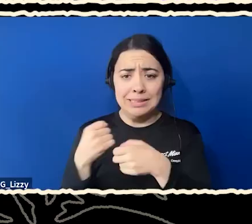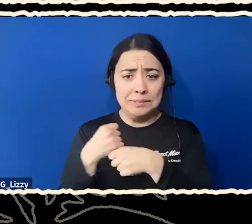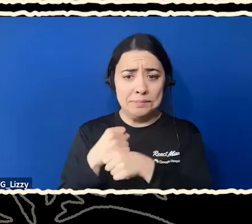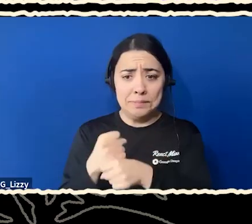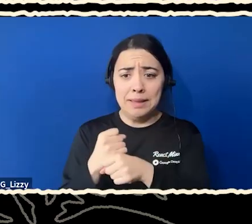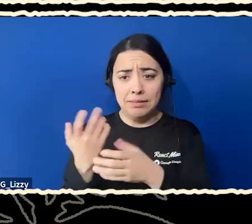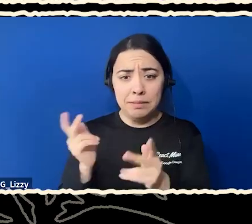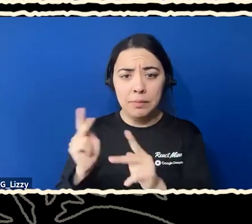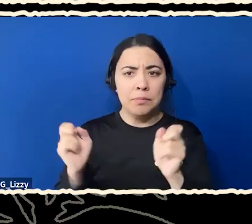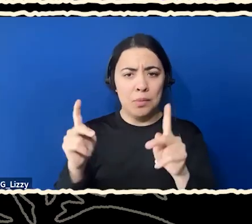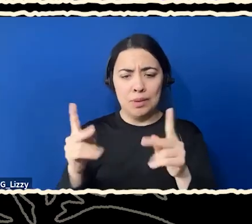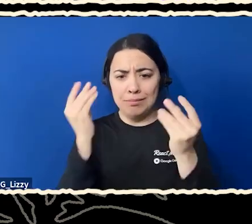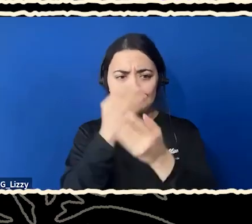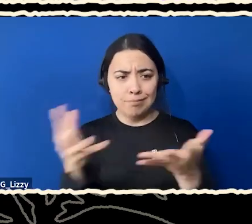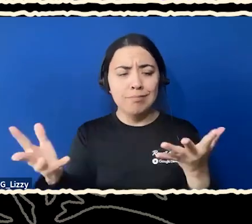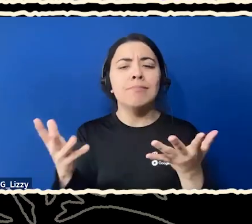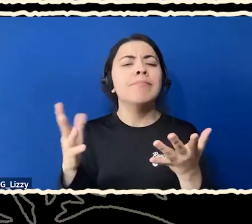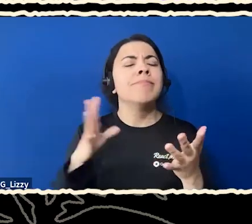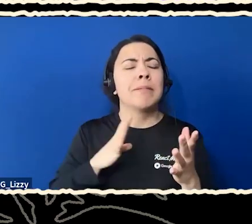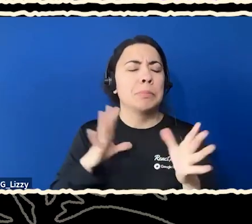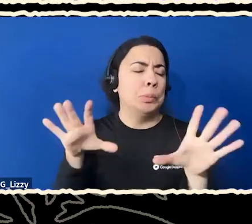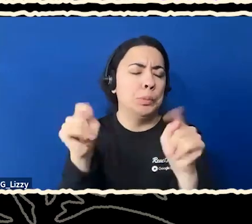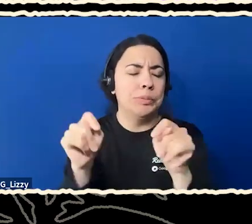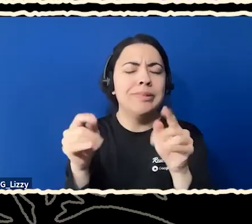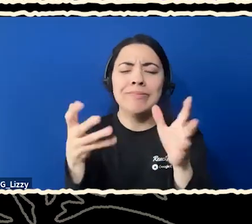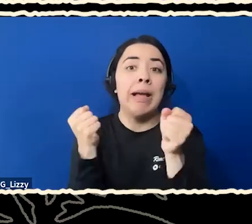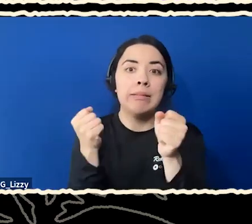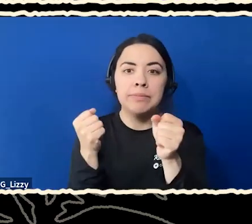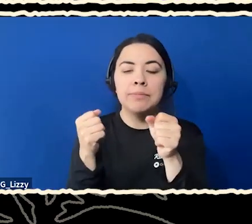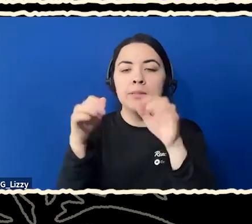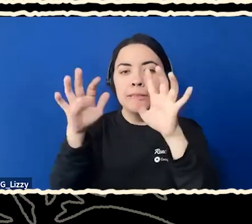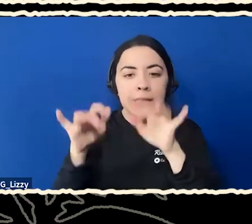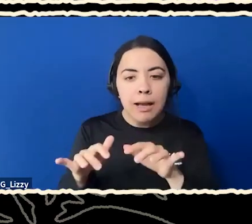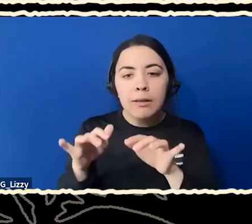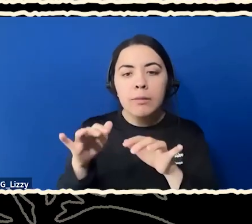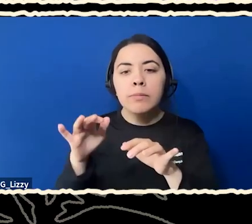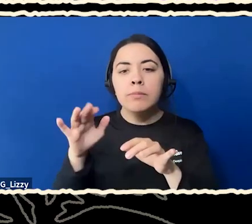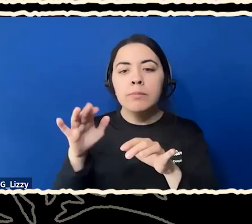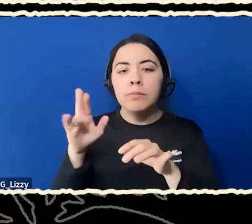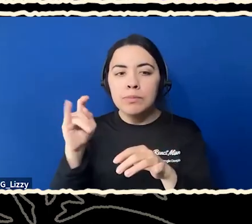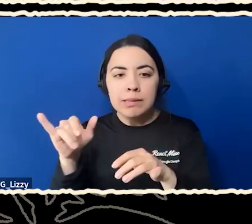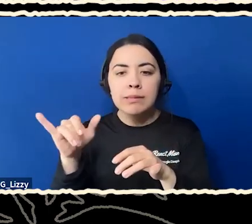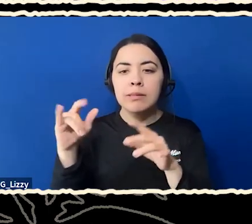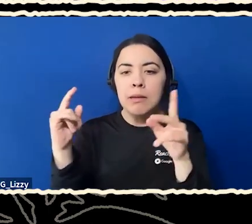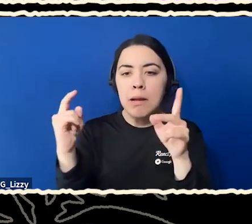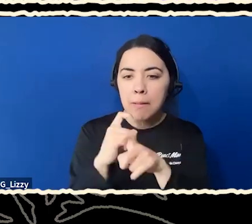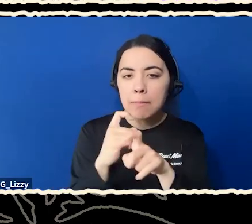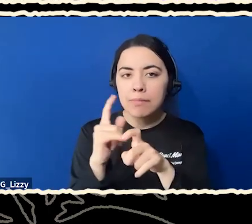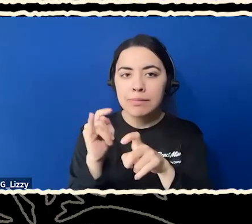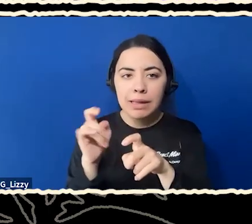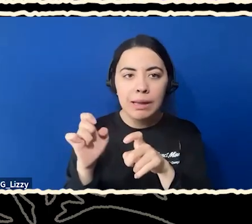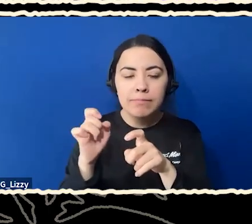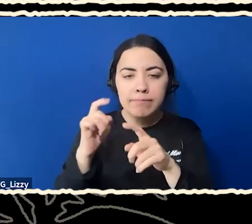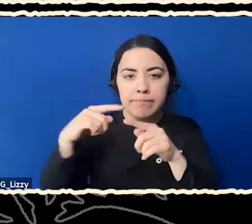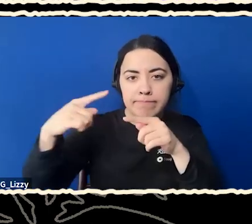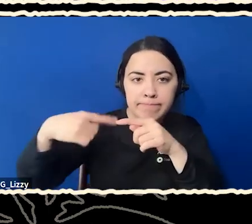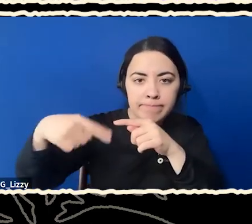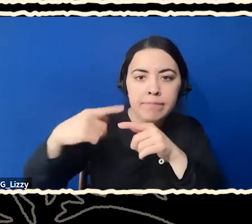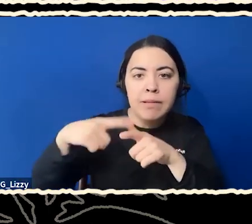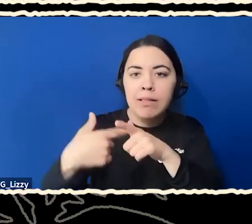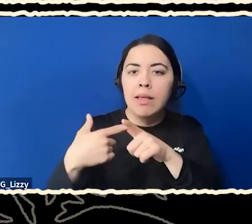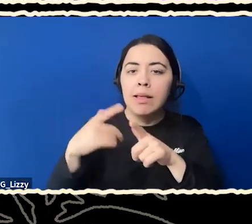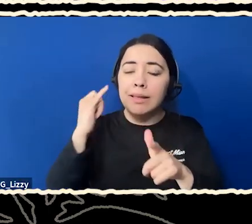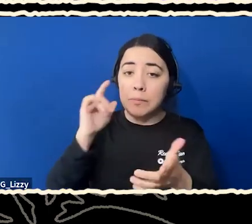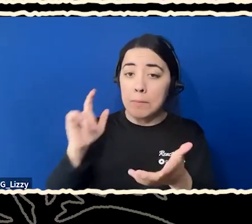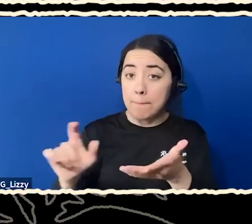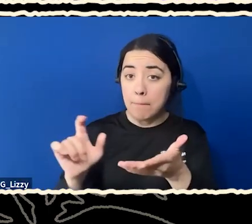a little type. I'll just go fast. Here's a little type utility. It computes a complex type, right? And then there's a little hover. If you hover your mouse